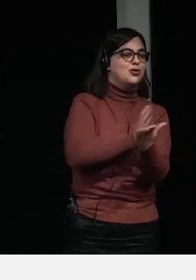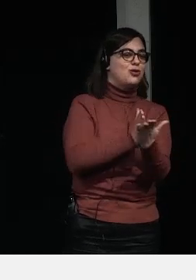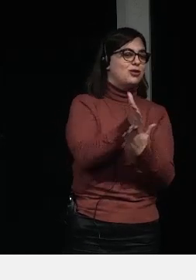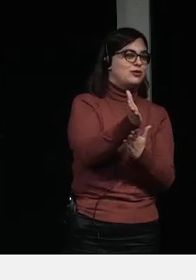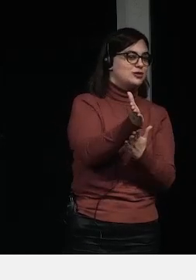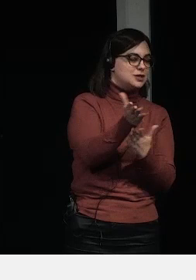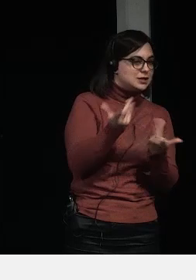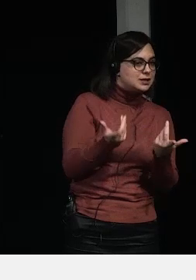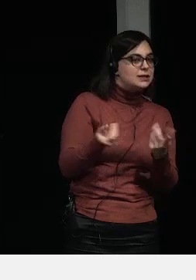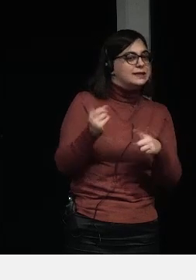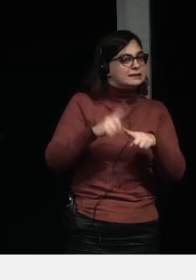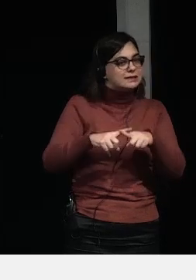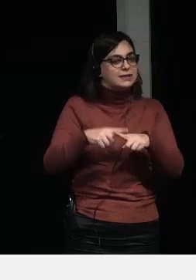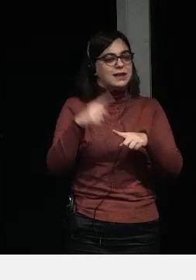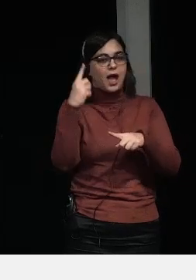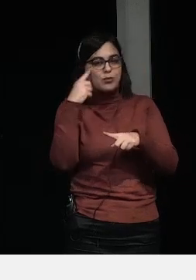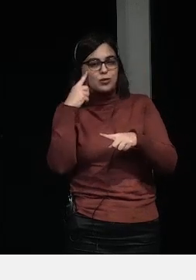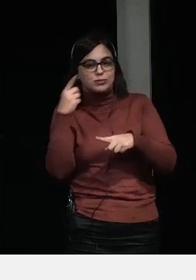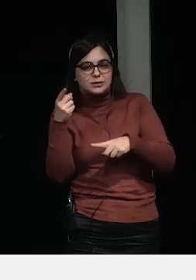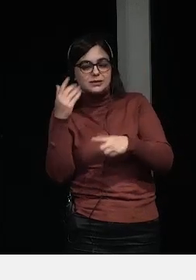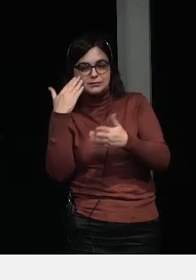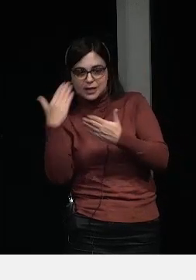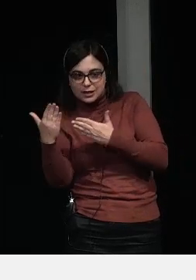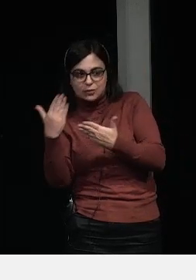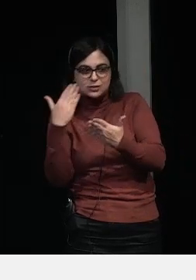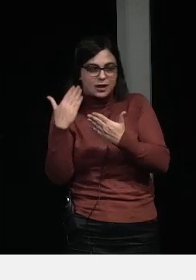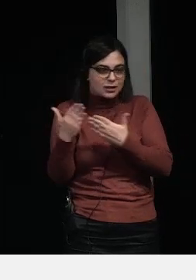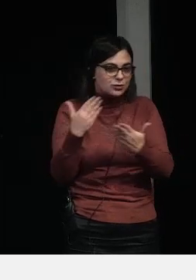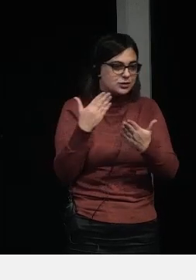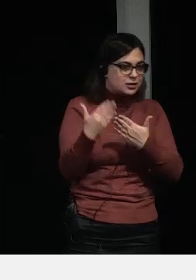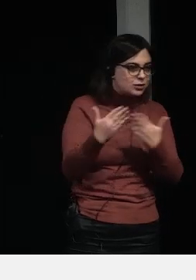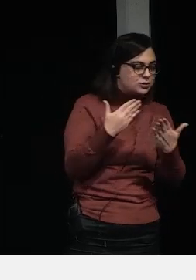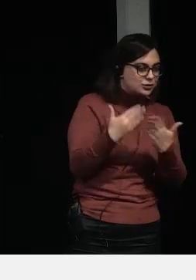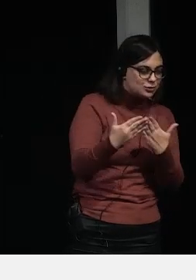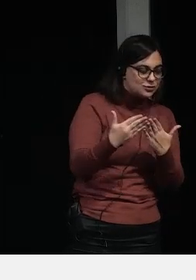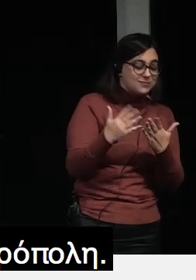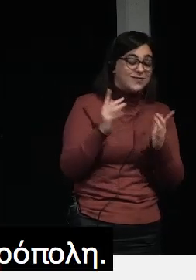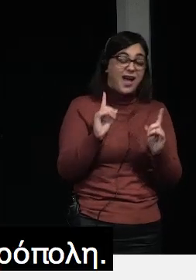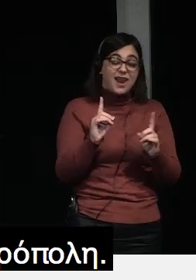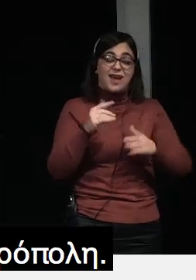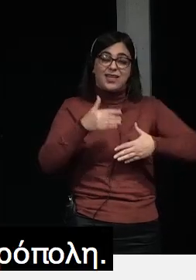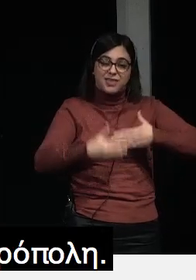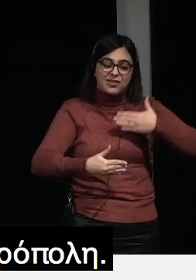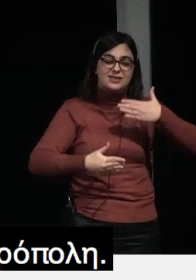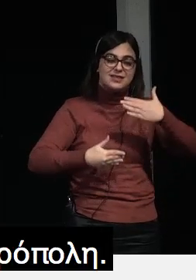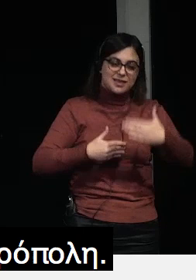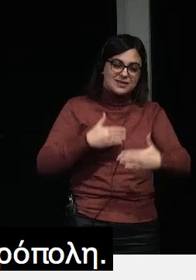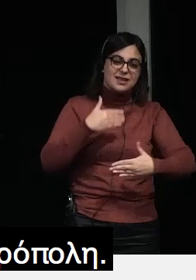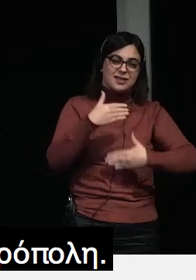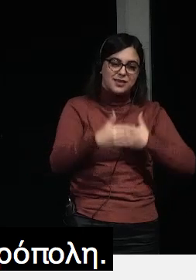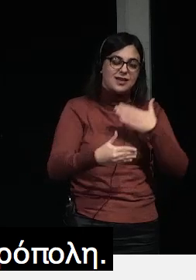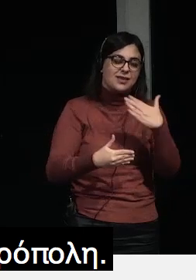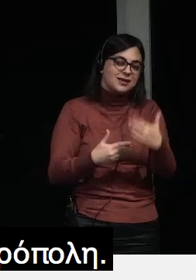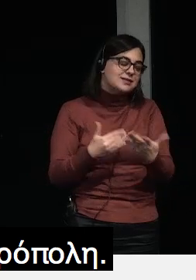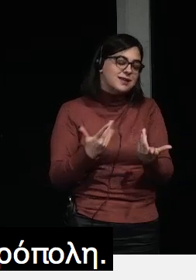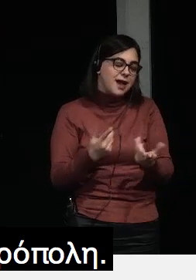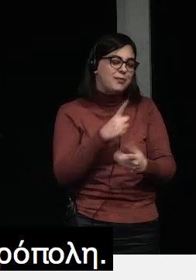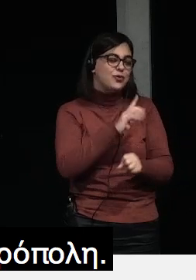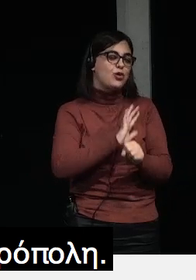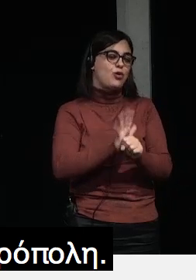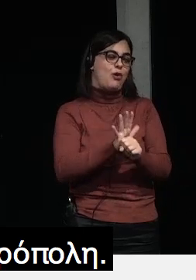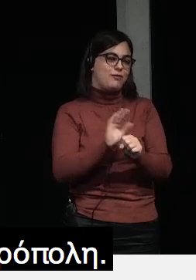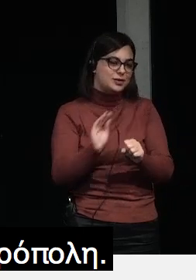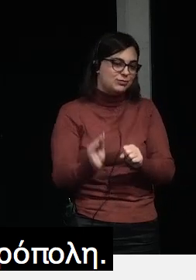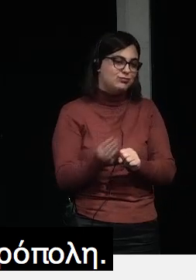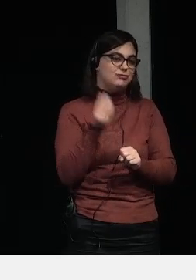The third step was the COVID, and I come here from Bergamo, a city name that sounded in 2020